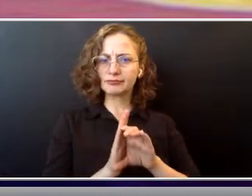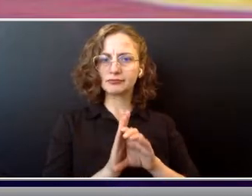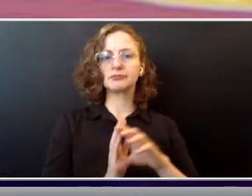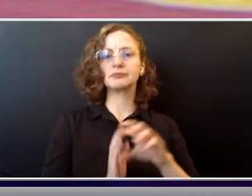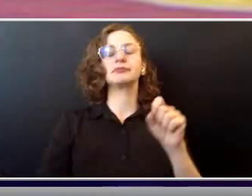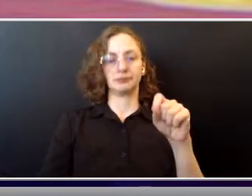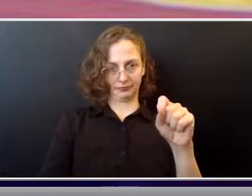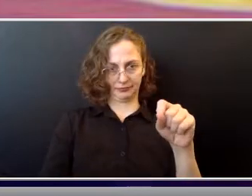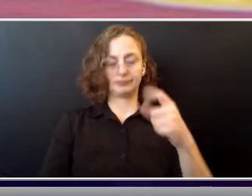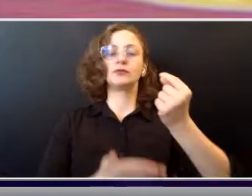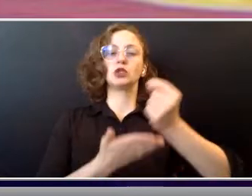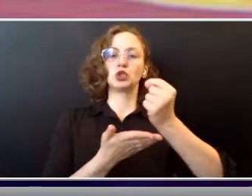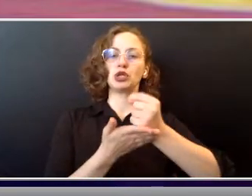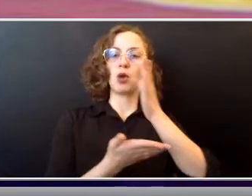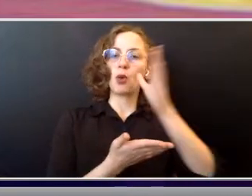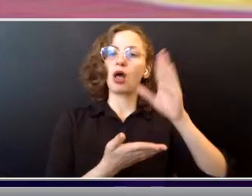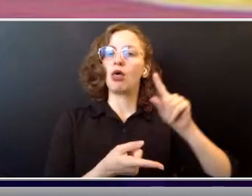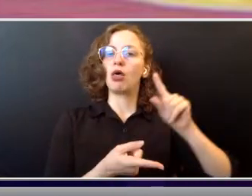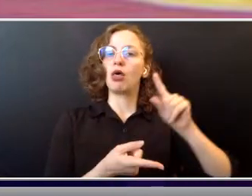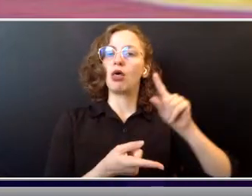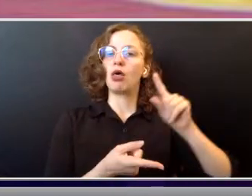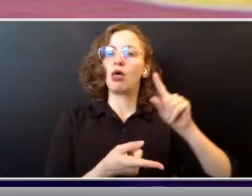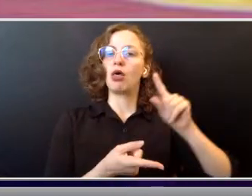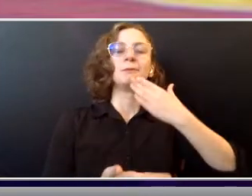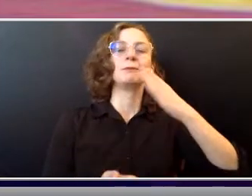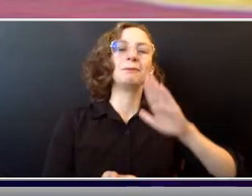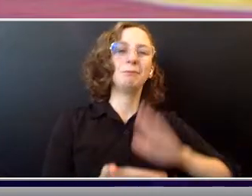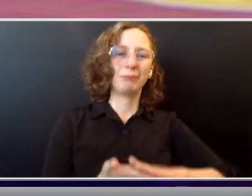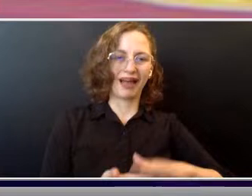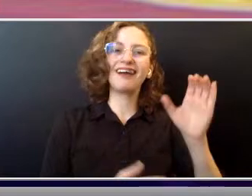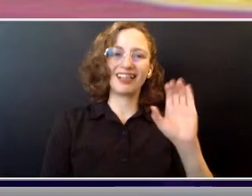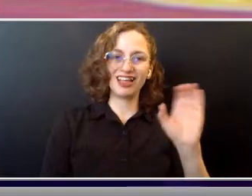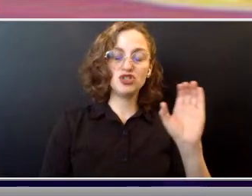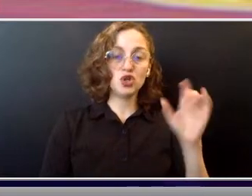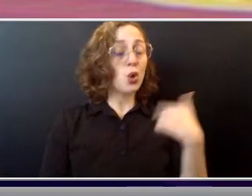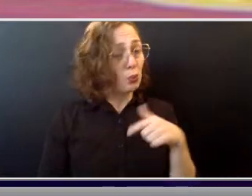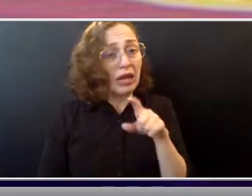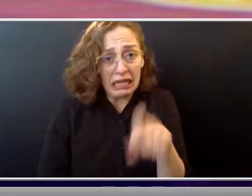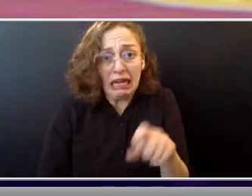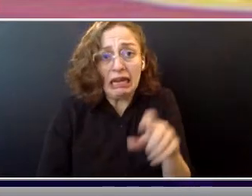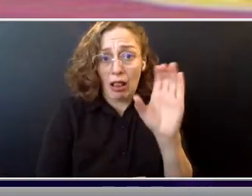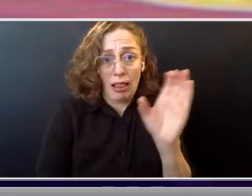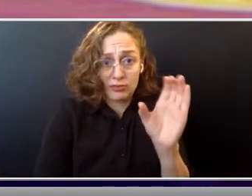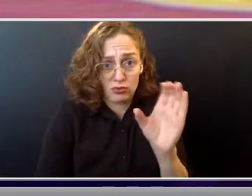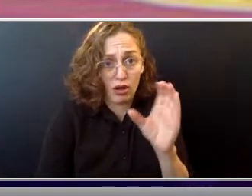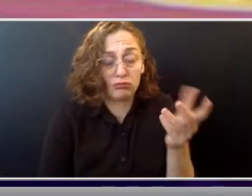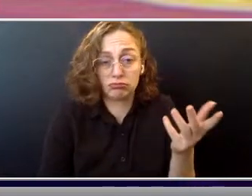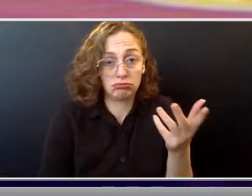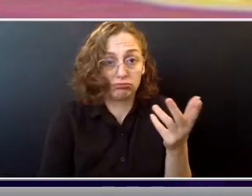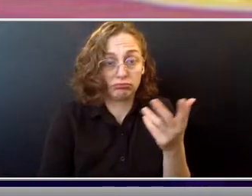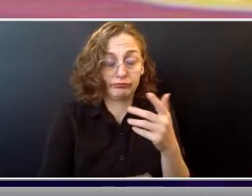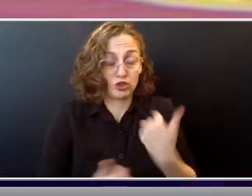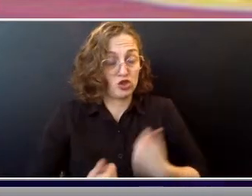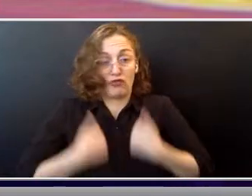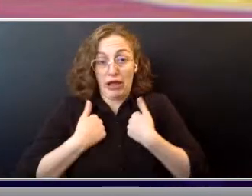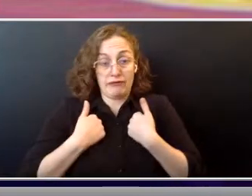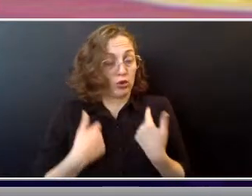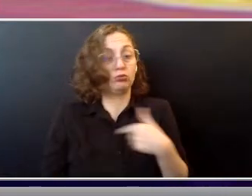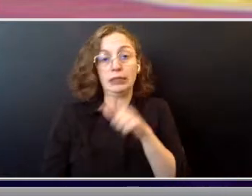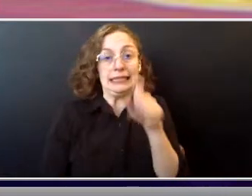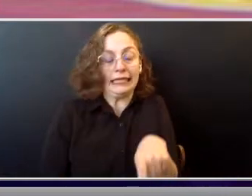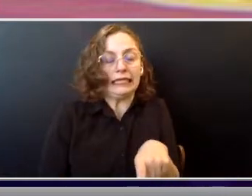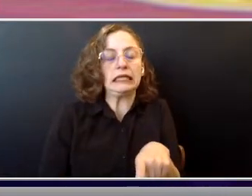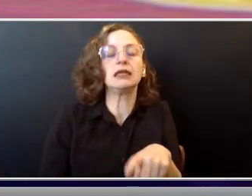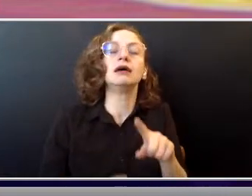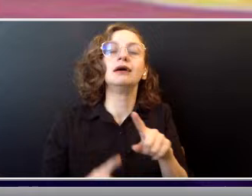You know, there's two types. I mean, we need cholesterol as a species. We can't survive without it. But there's good and bad. And we're learning now that the